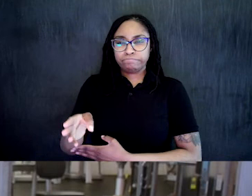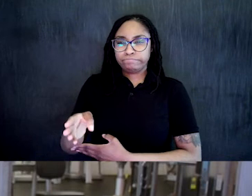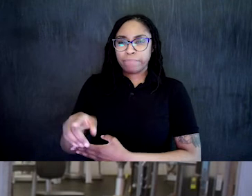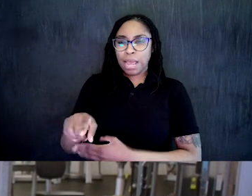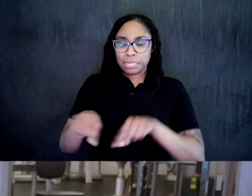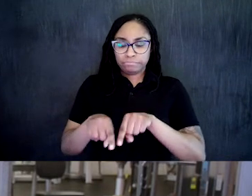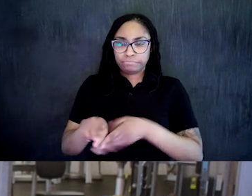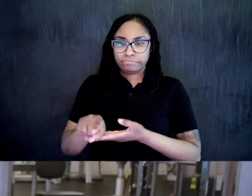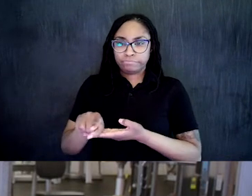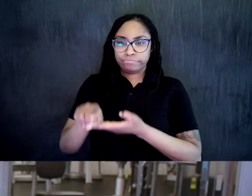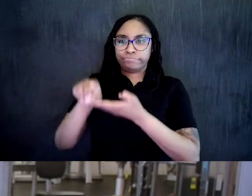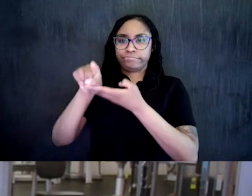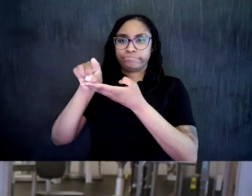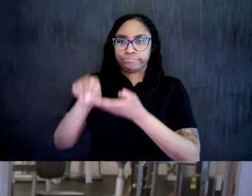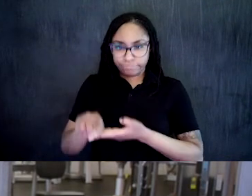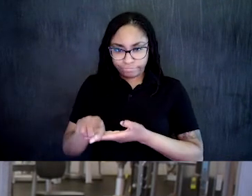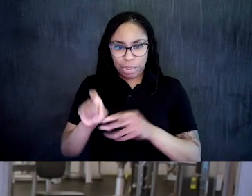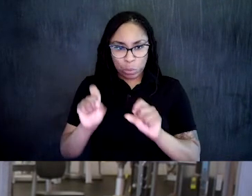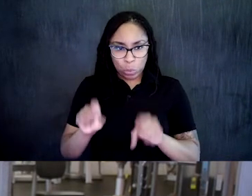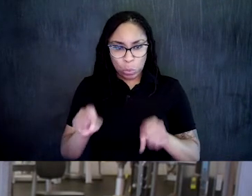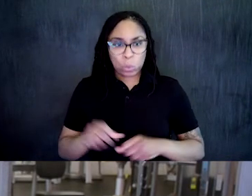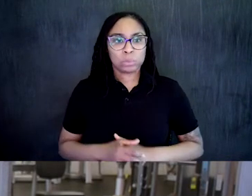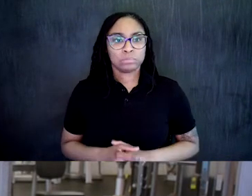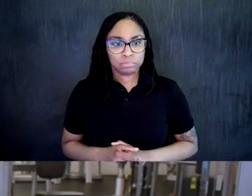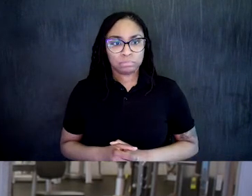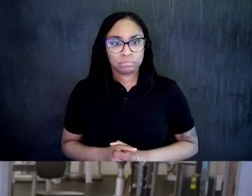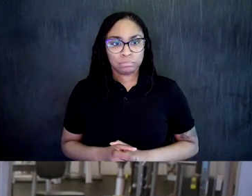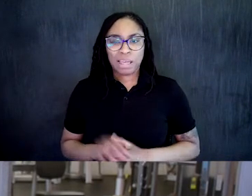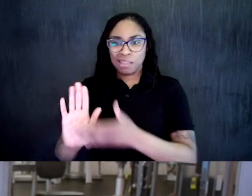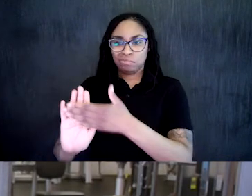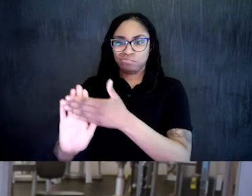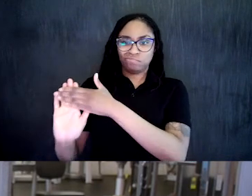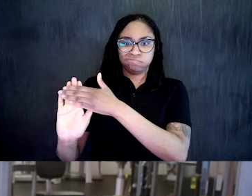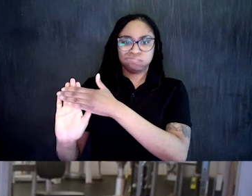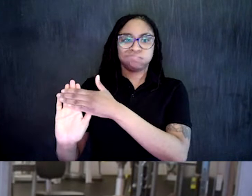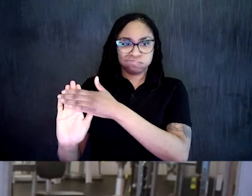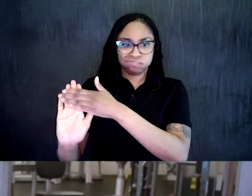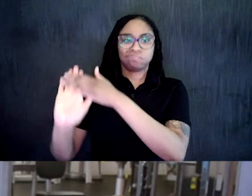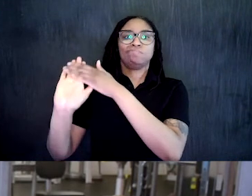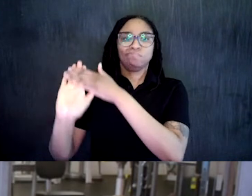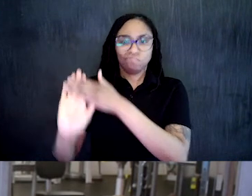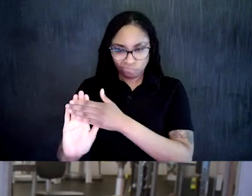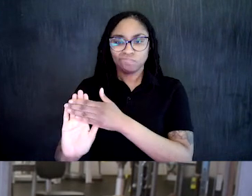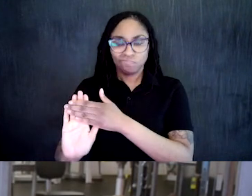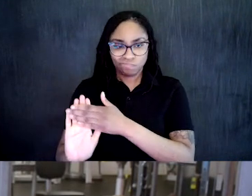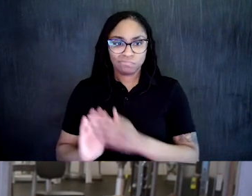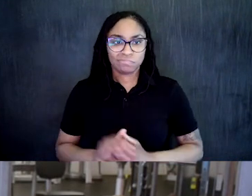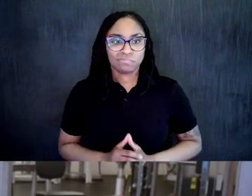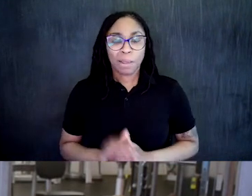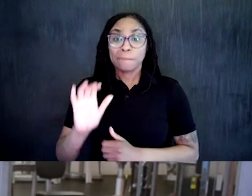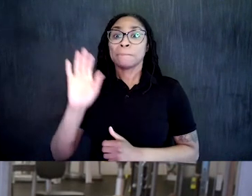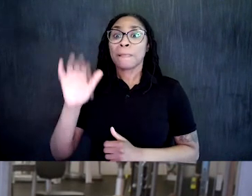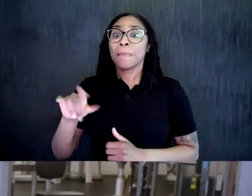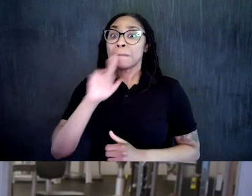grab that foot, and then you're gonna press up towards that. Right, while you're holding this, make sure you